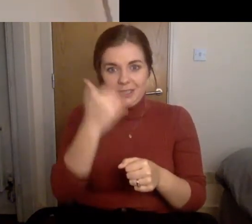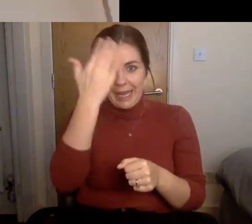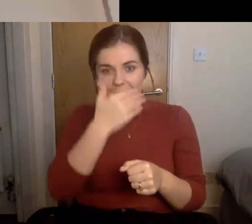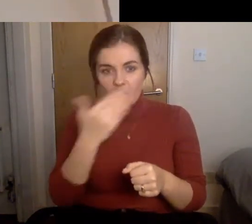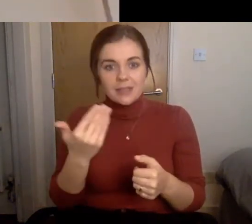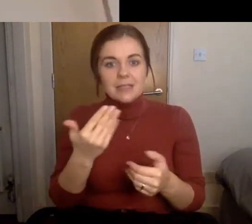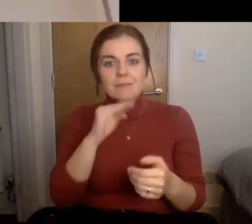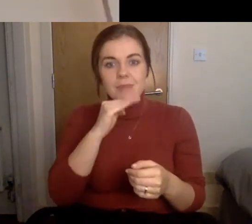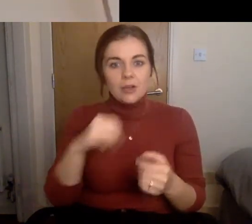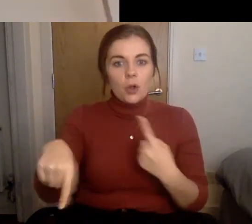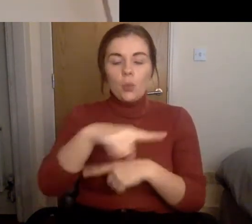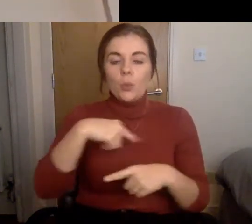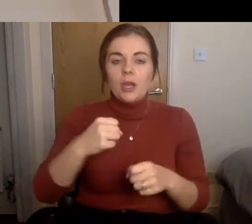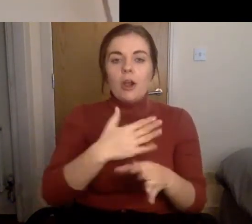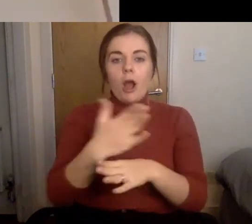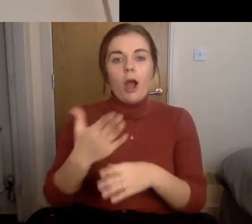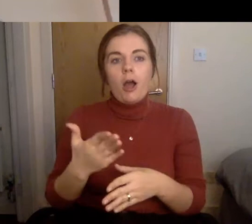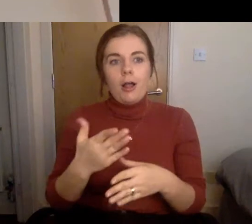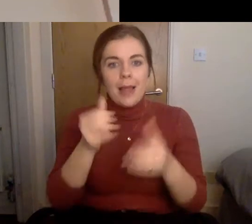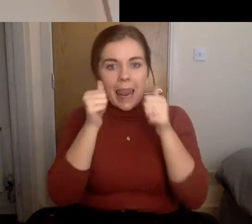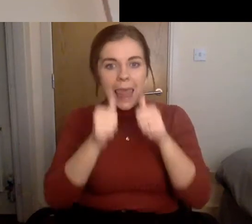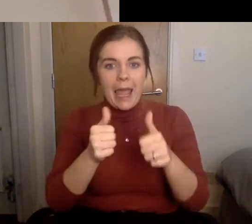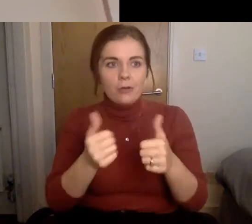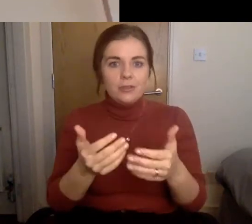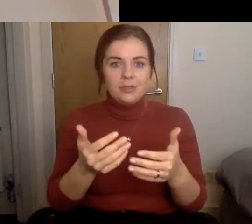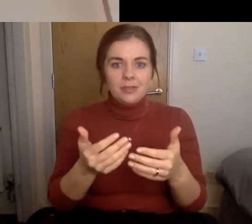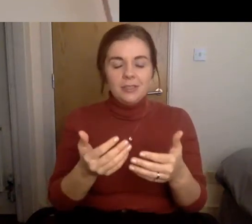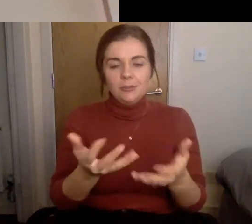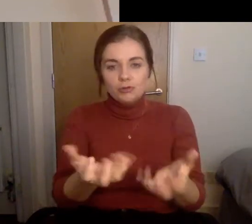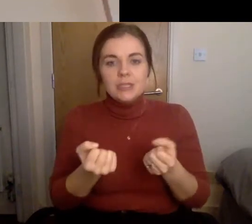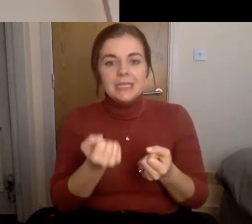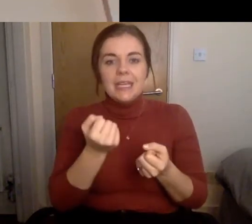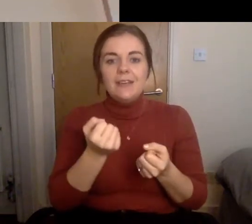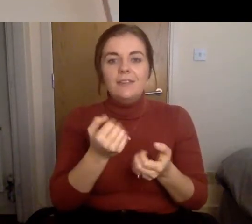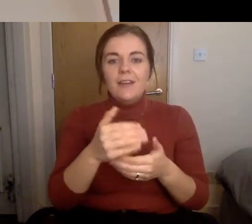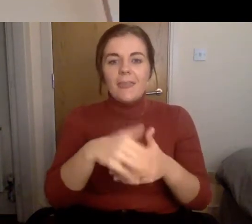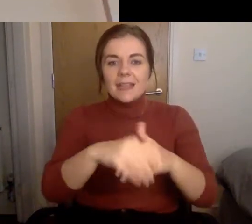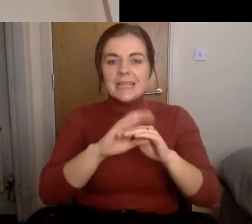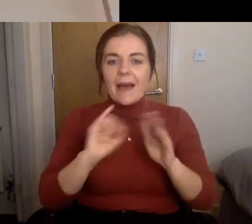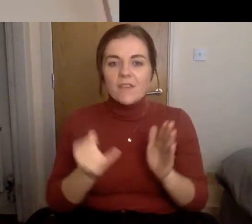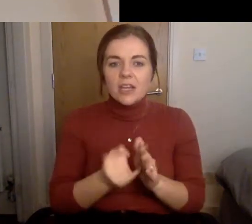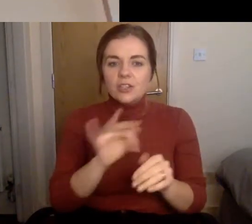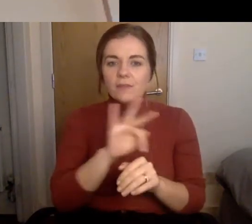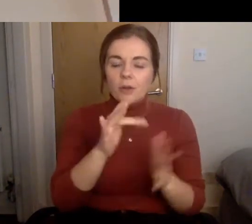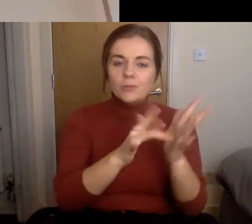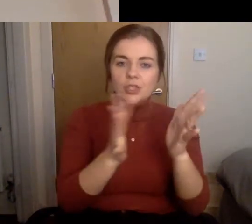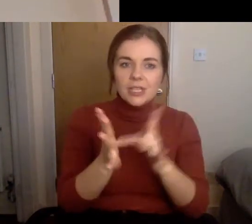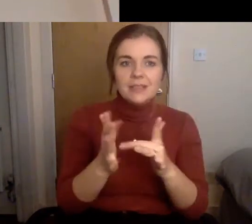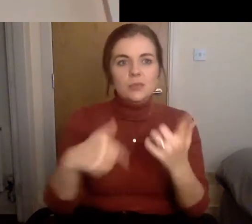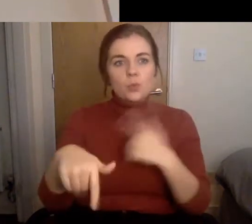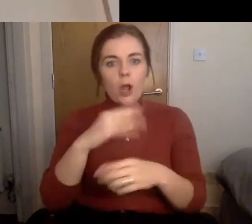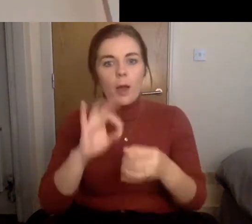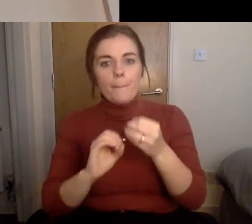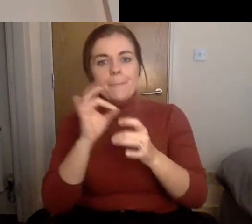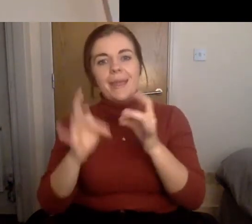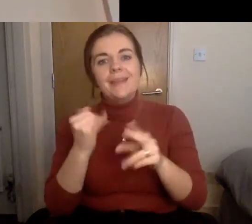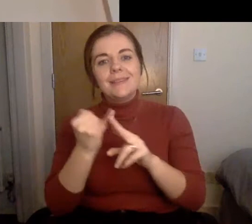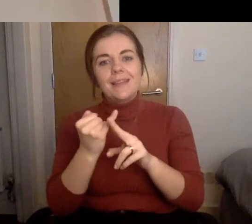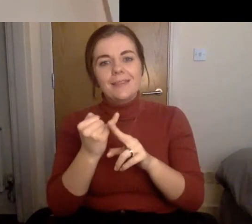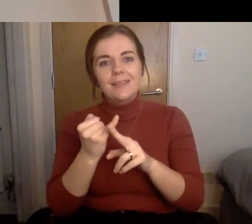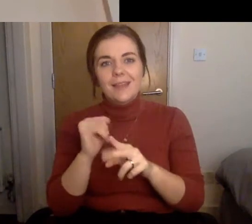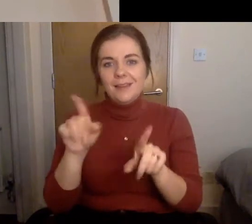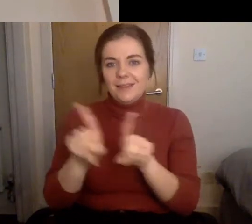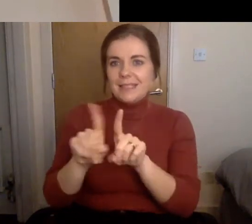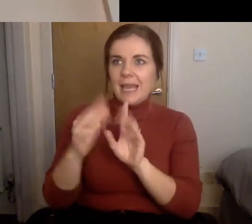are created in the image and likeness of God, that innate dignity of the human person, and that I suppose I'd always thought that was an